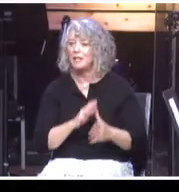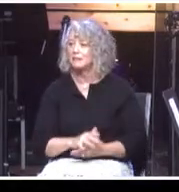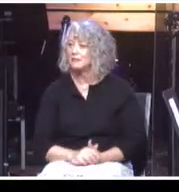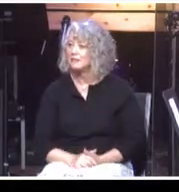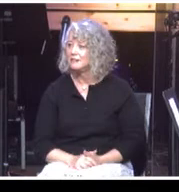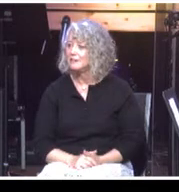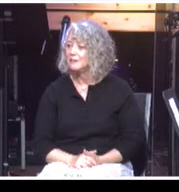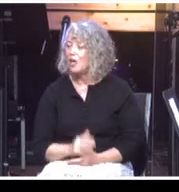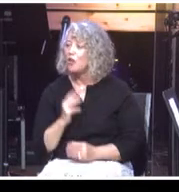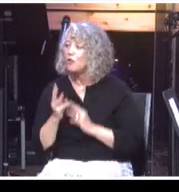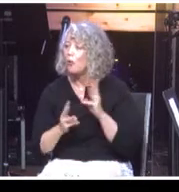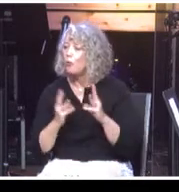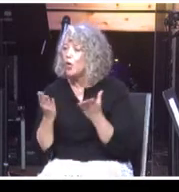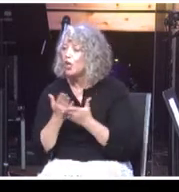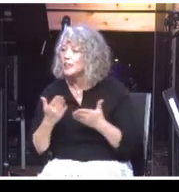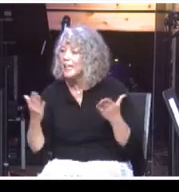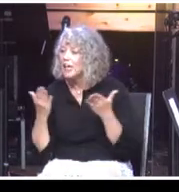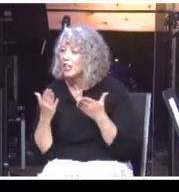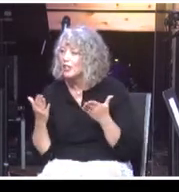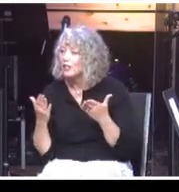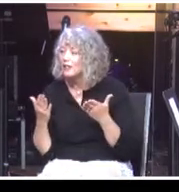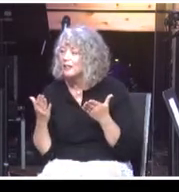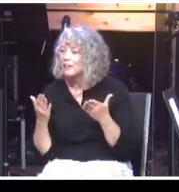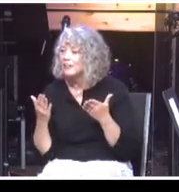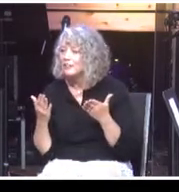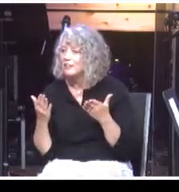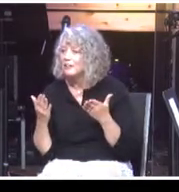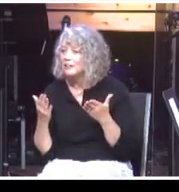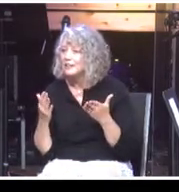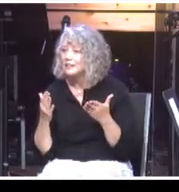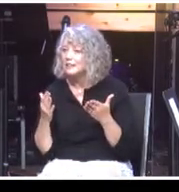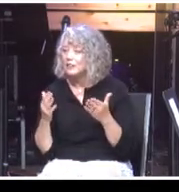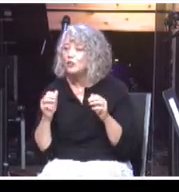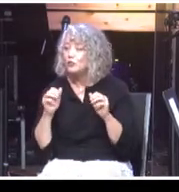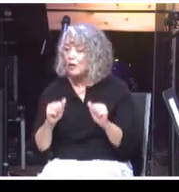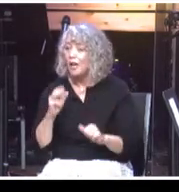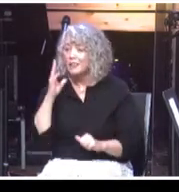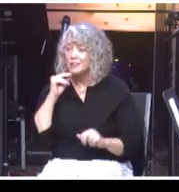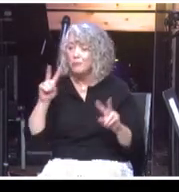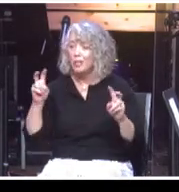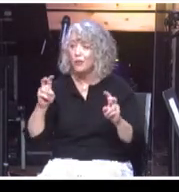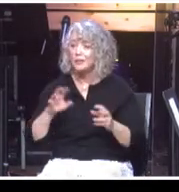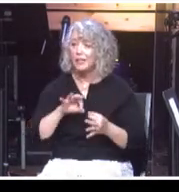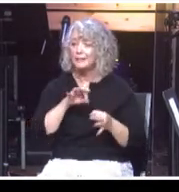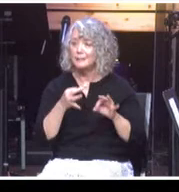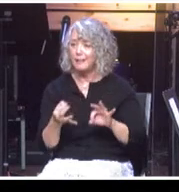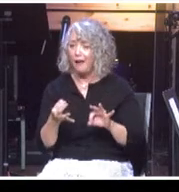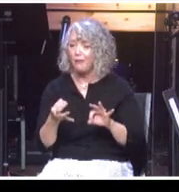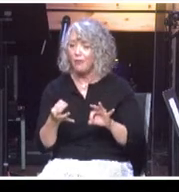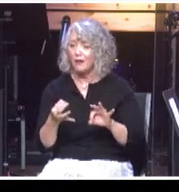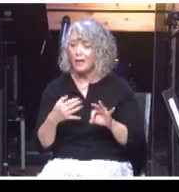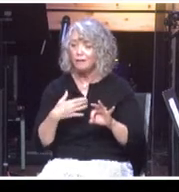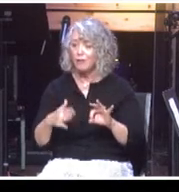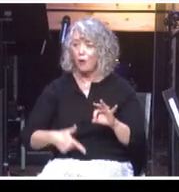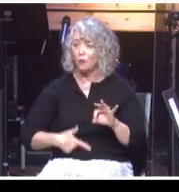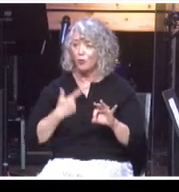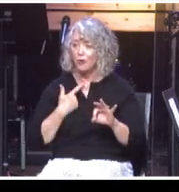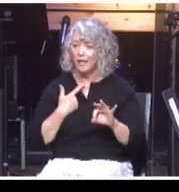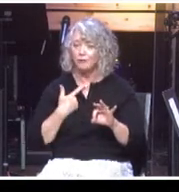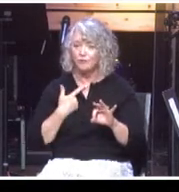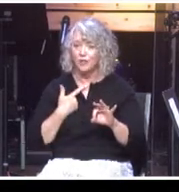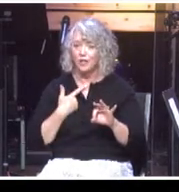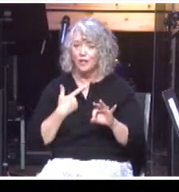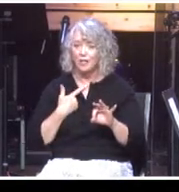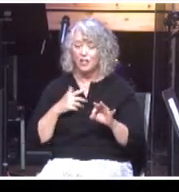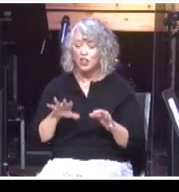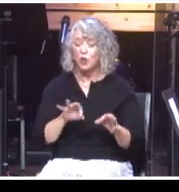In this world, you know, there is such a thing as death in life. I mean, living men may be dead in trespasses and